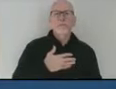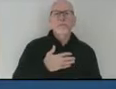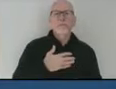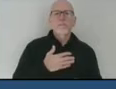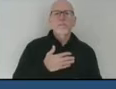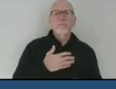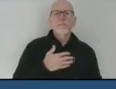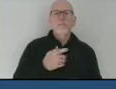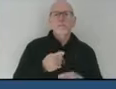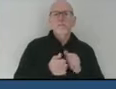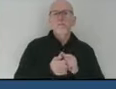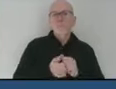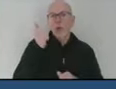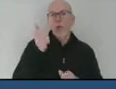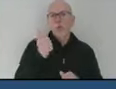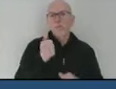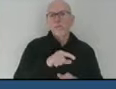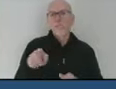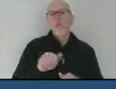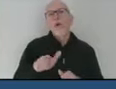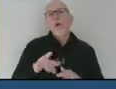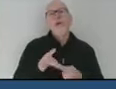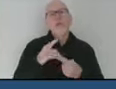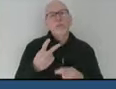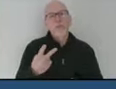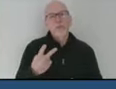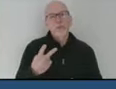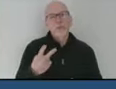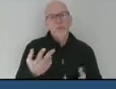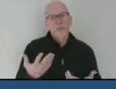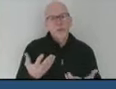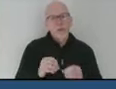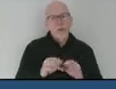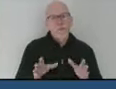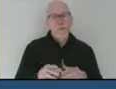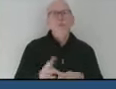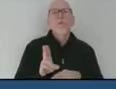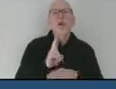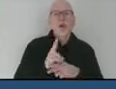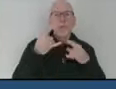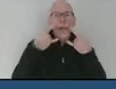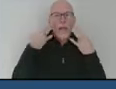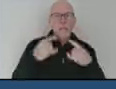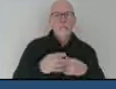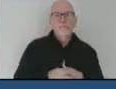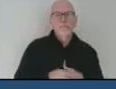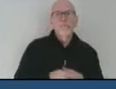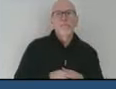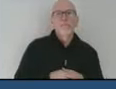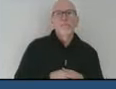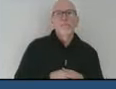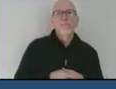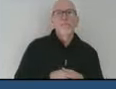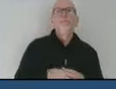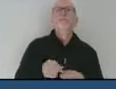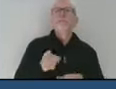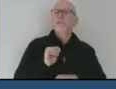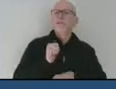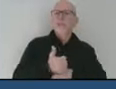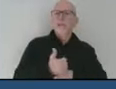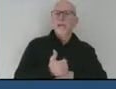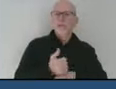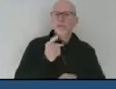the vast majority, all but two, obviously, wearing a mask. It does set